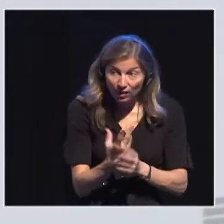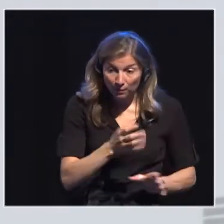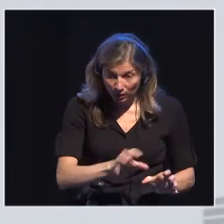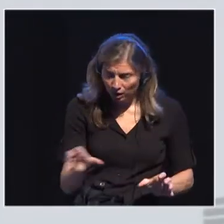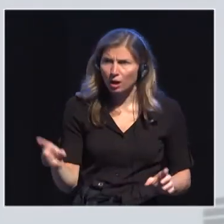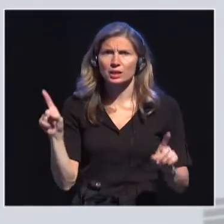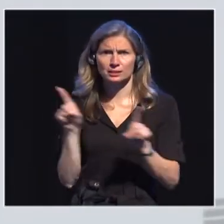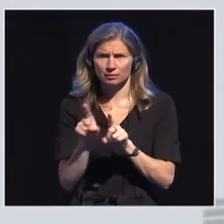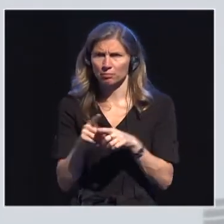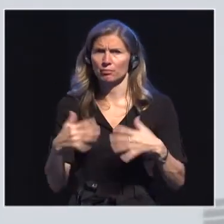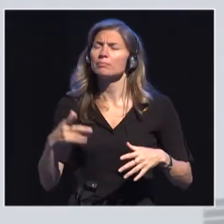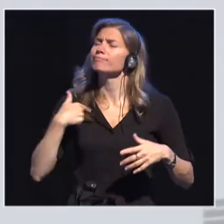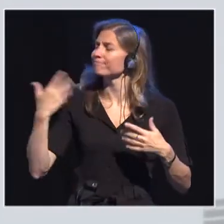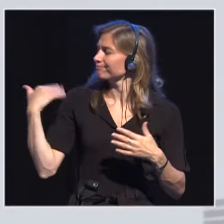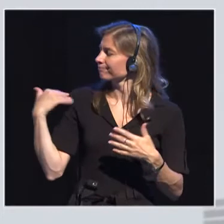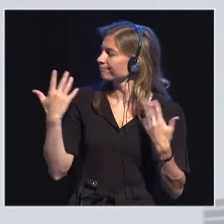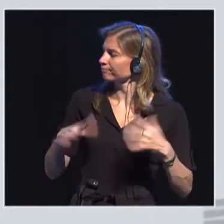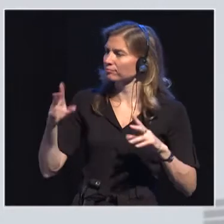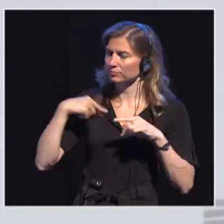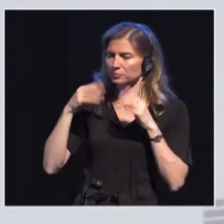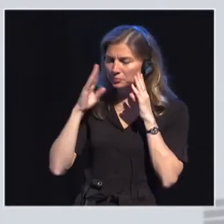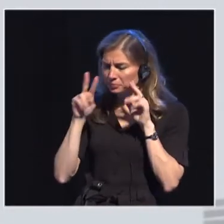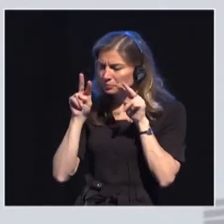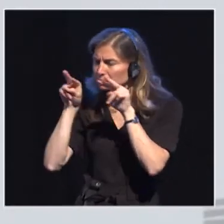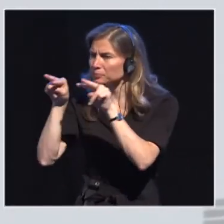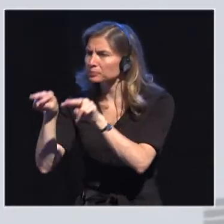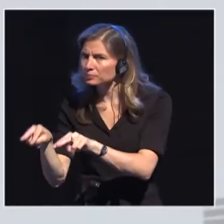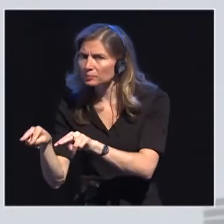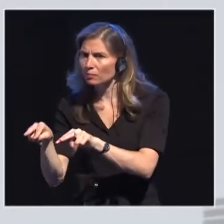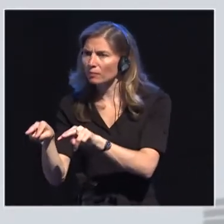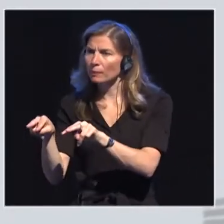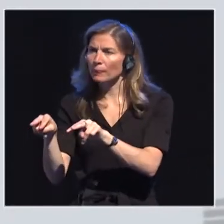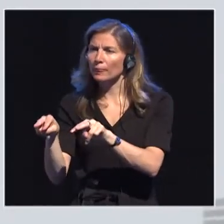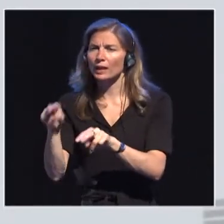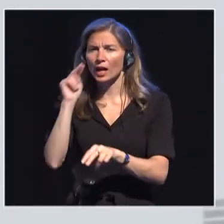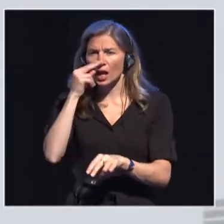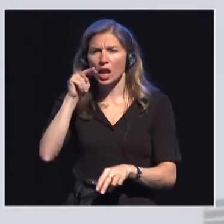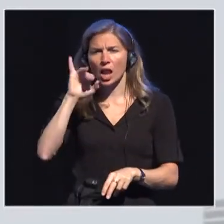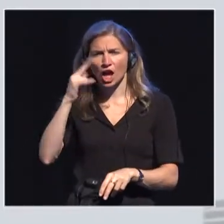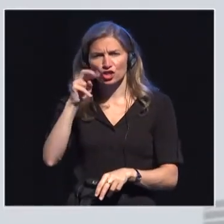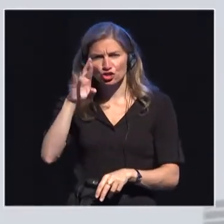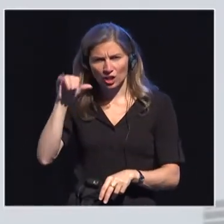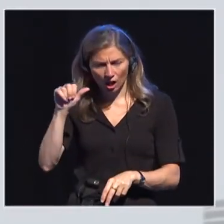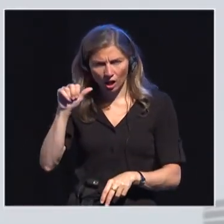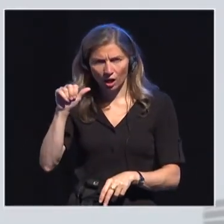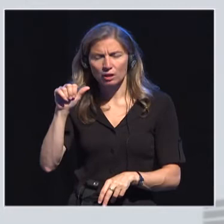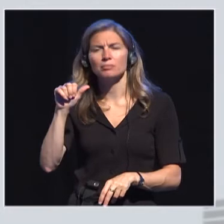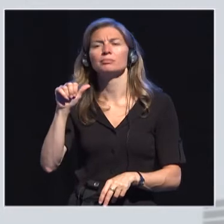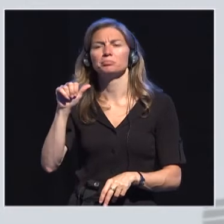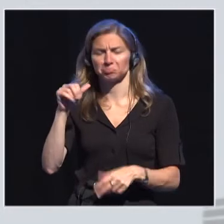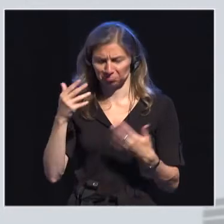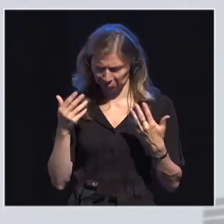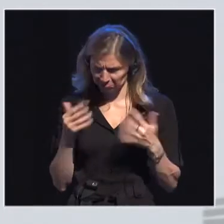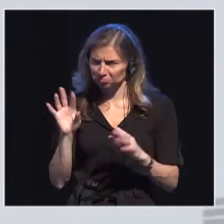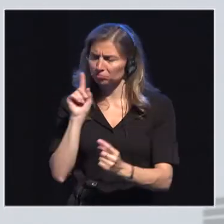visited this year Nigeria, and I met with a guy who